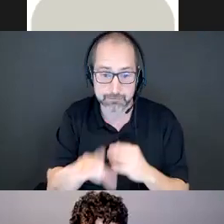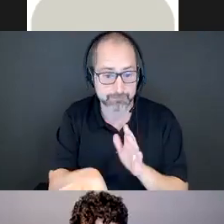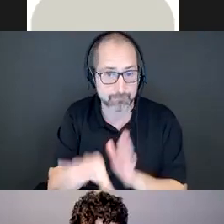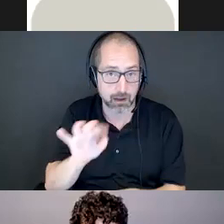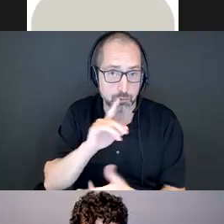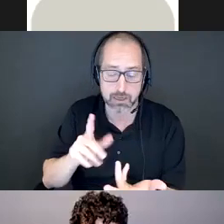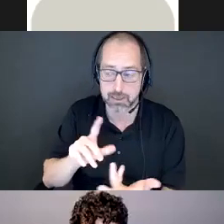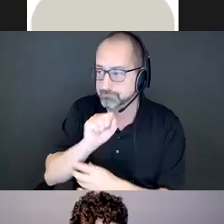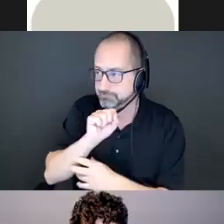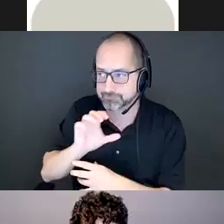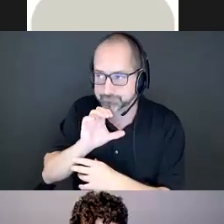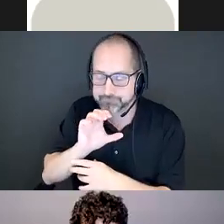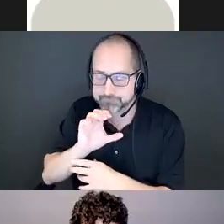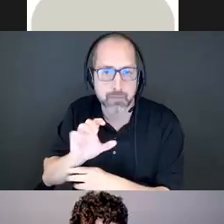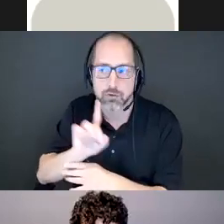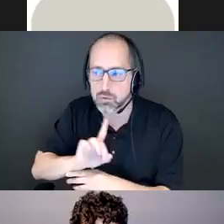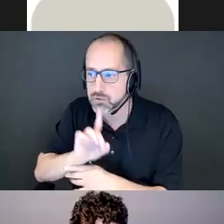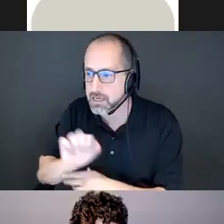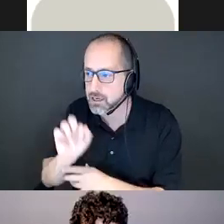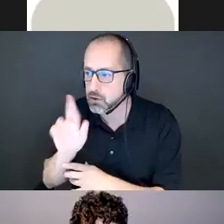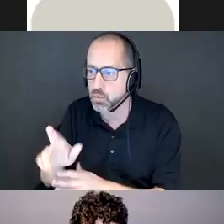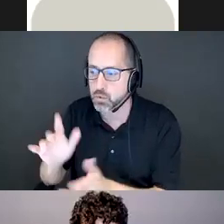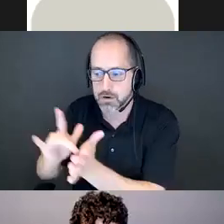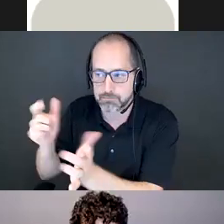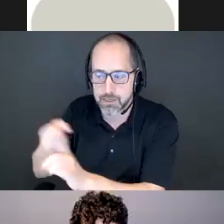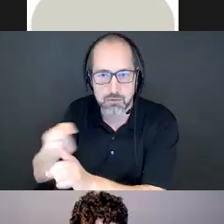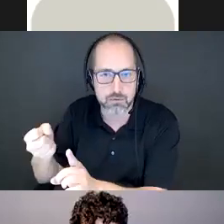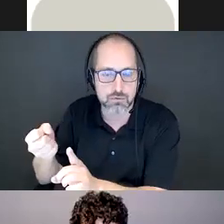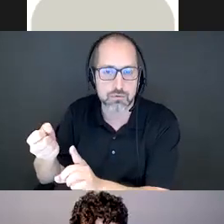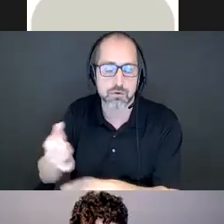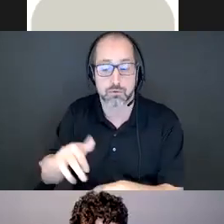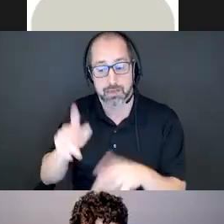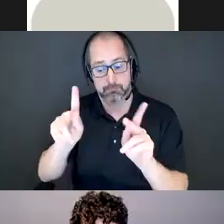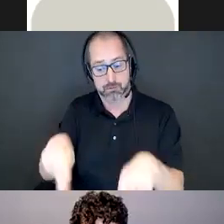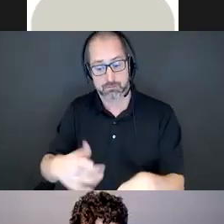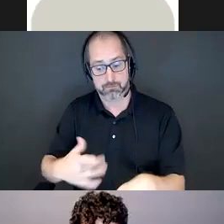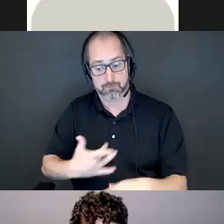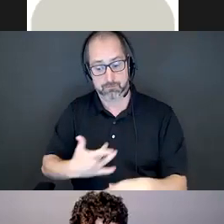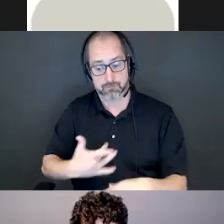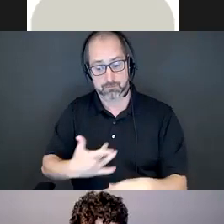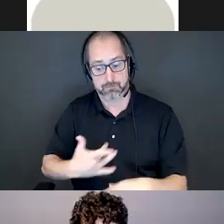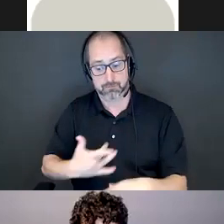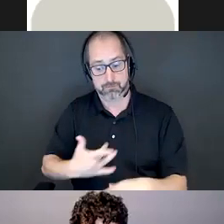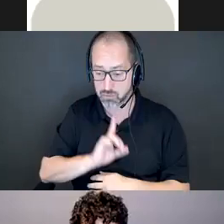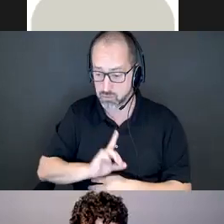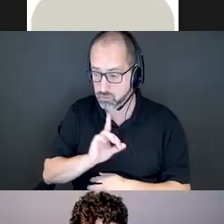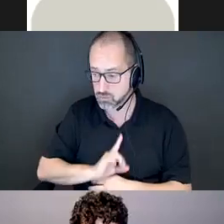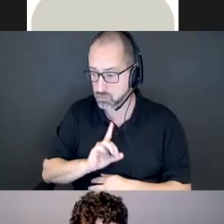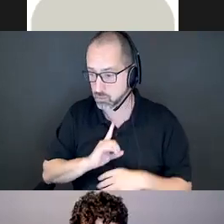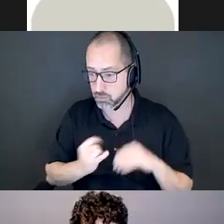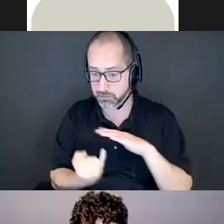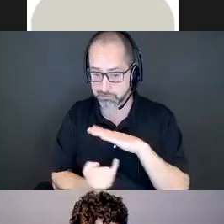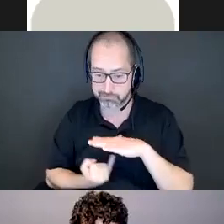other vulnerabilities. So when people are alone, when they're not, when they're isolated, it's